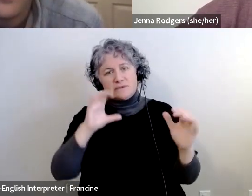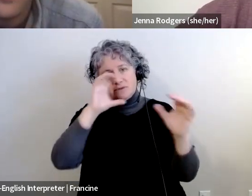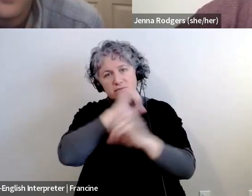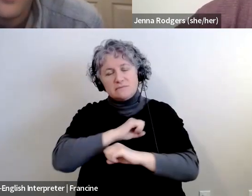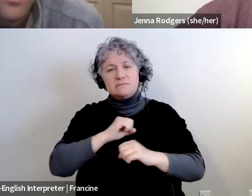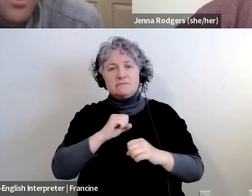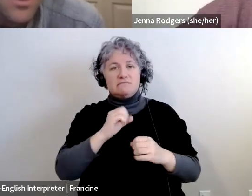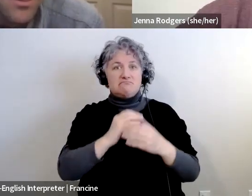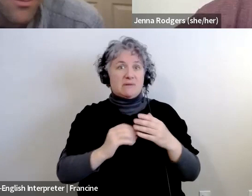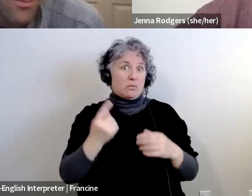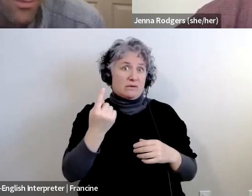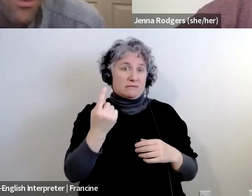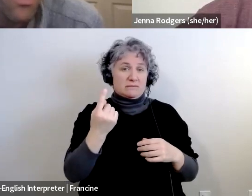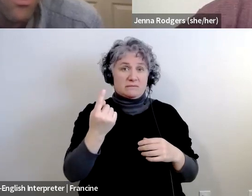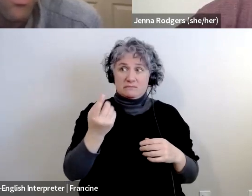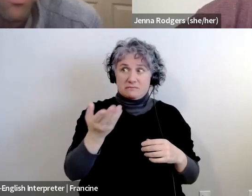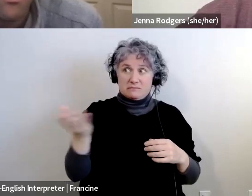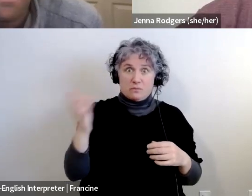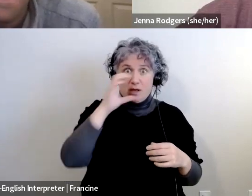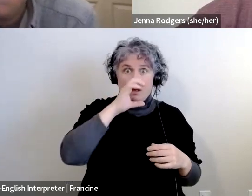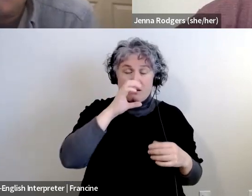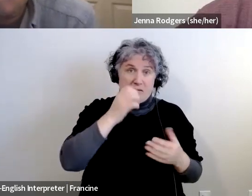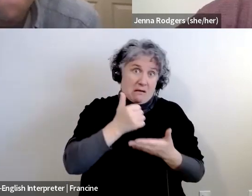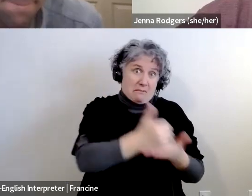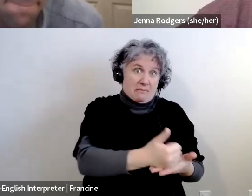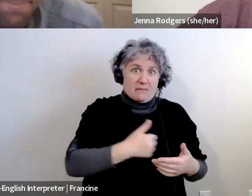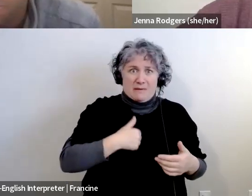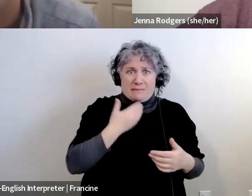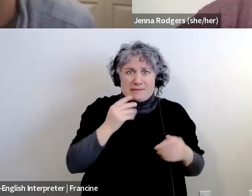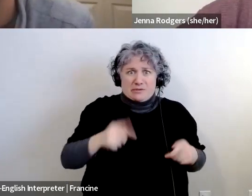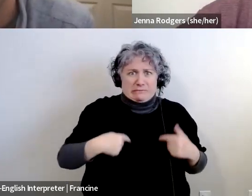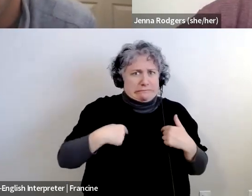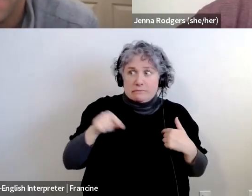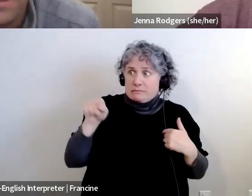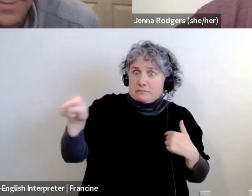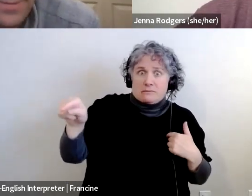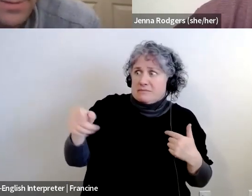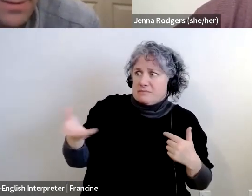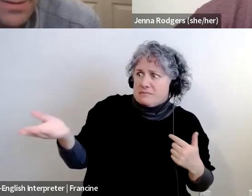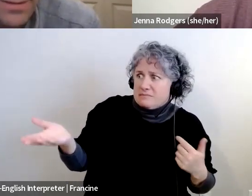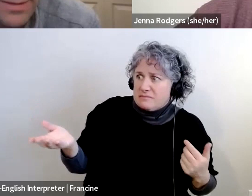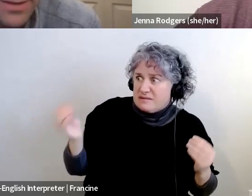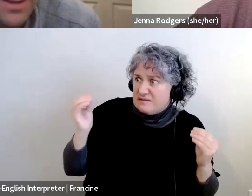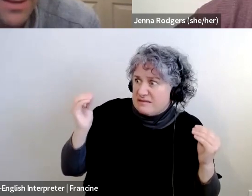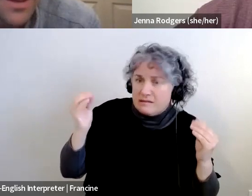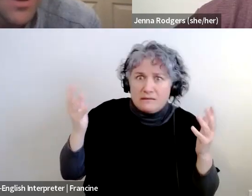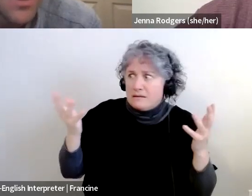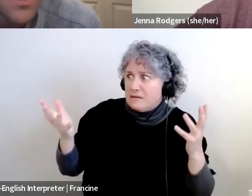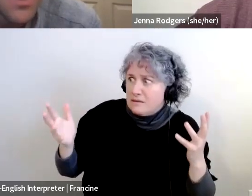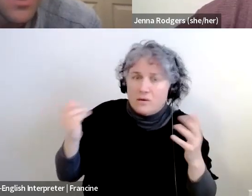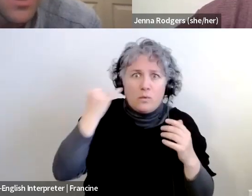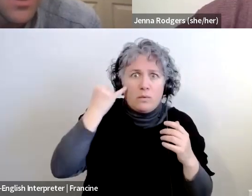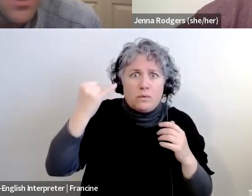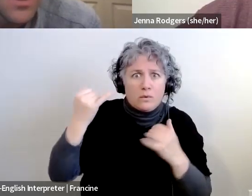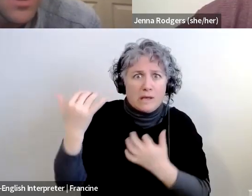else might help, that maybe you're not the best person to step in. And